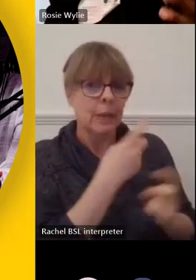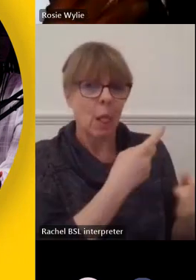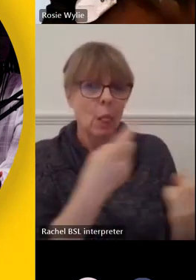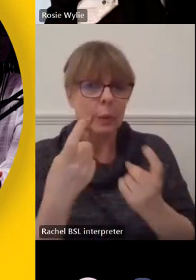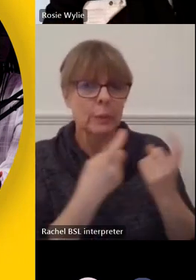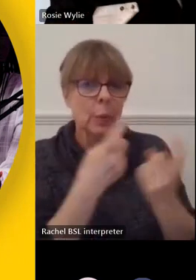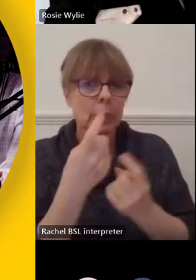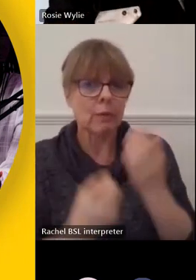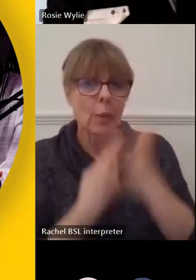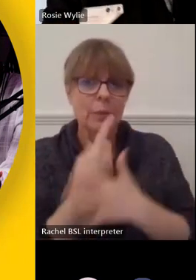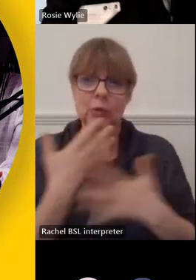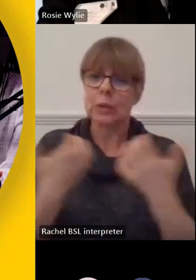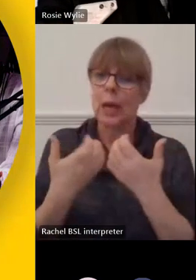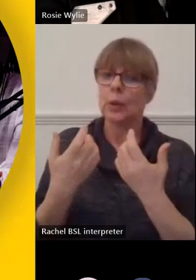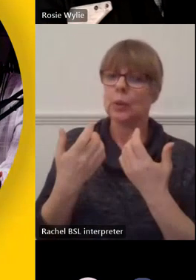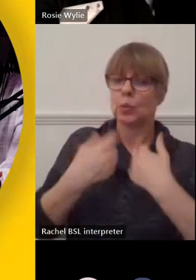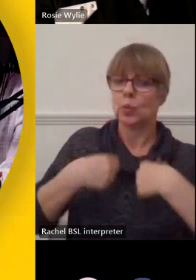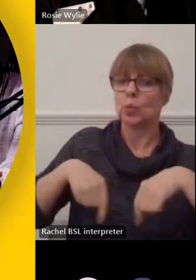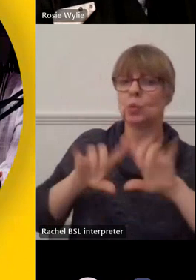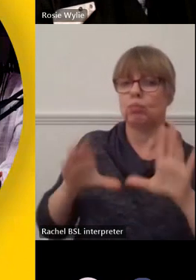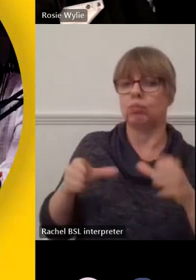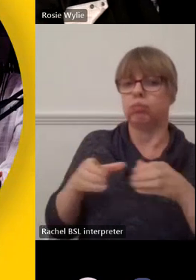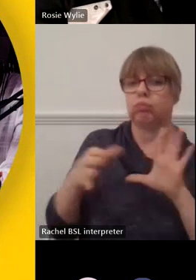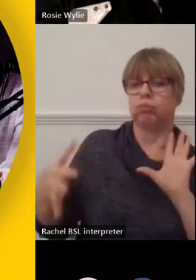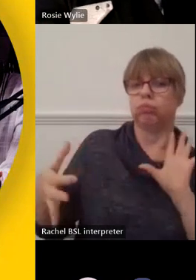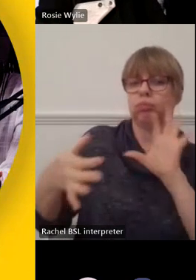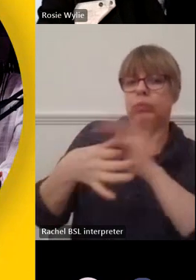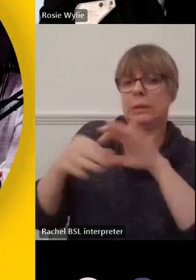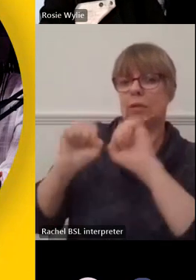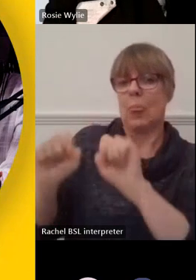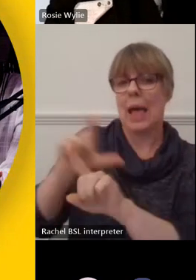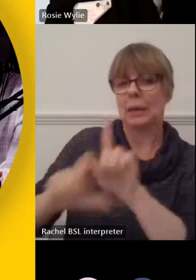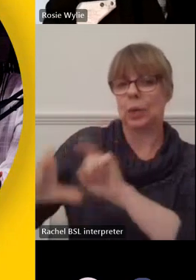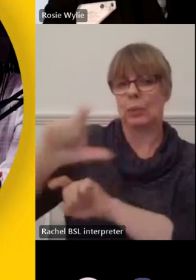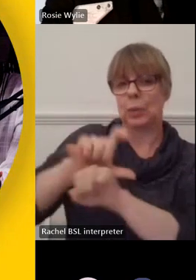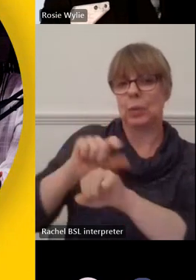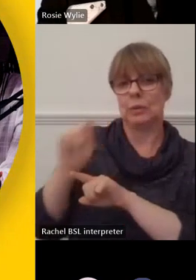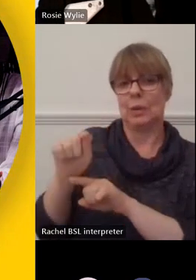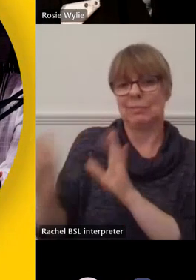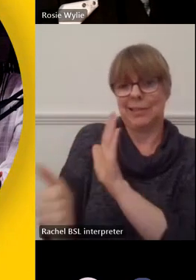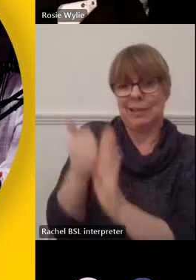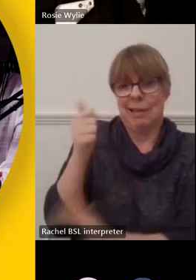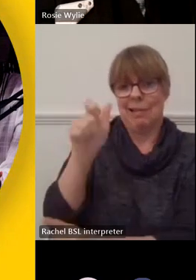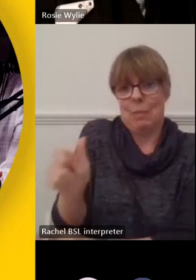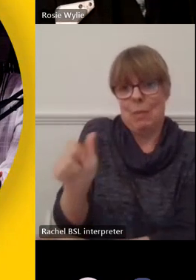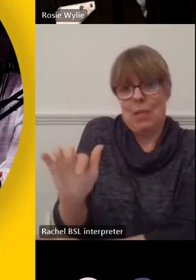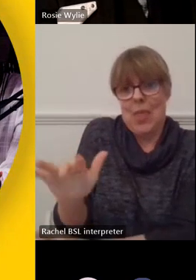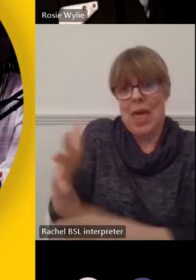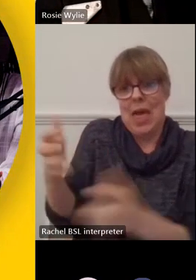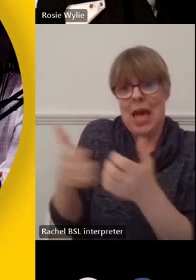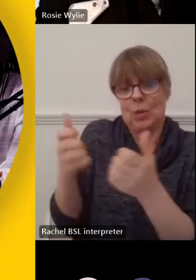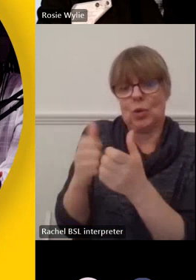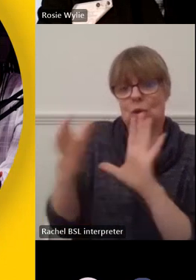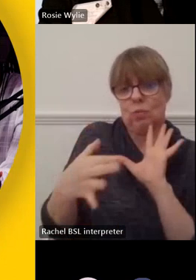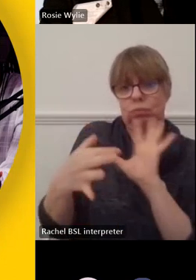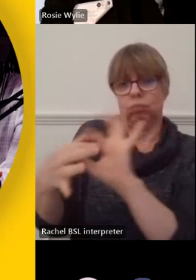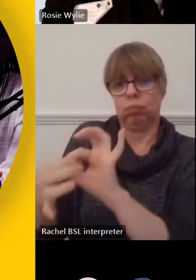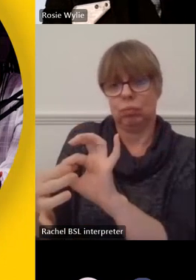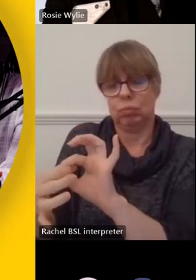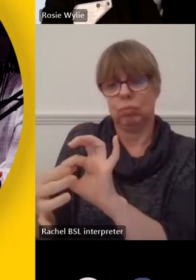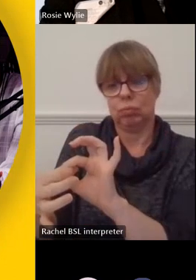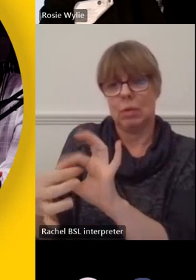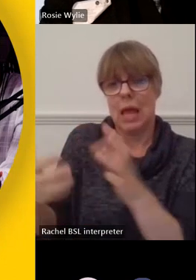how do you connect with that community to be able to tap into this really pool of talented people that are in this community? And how